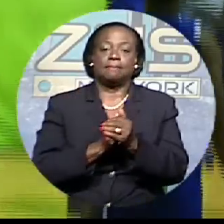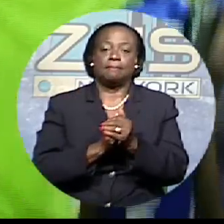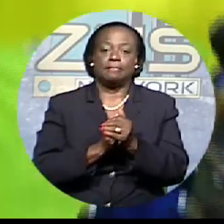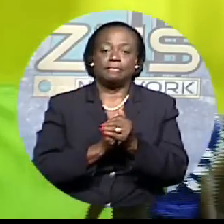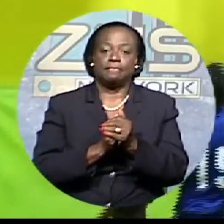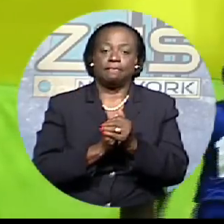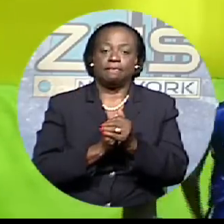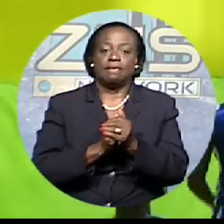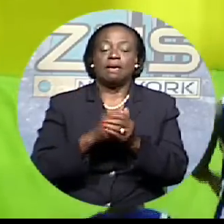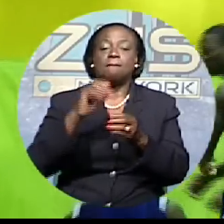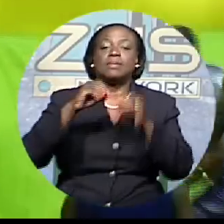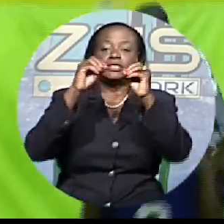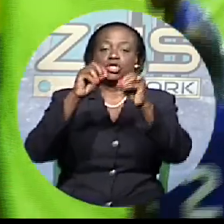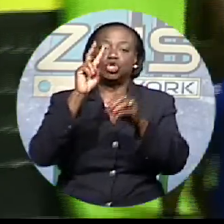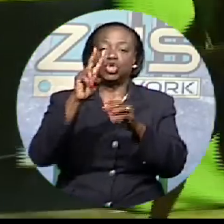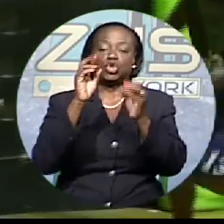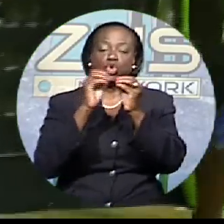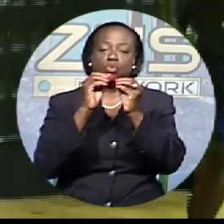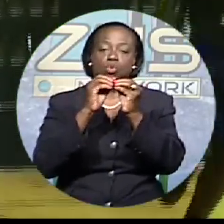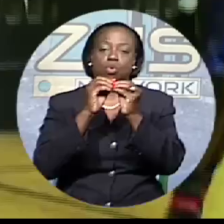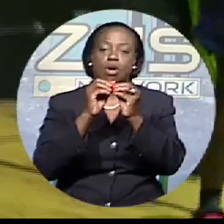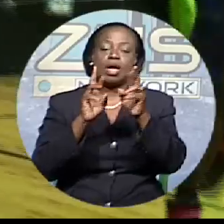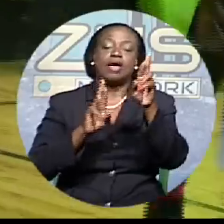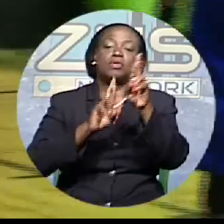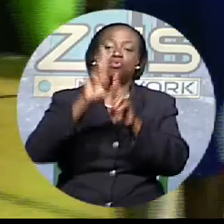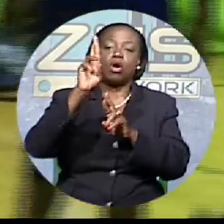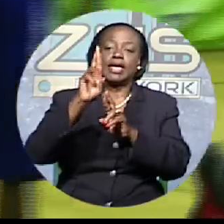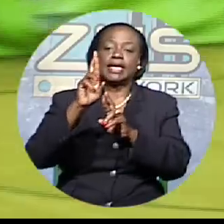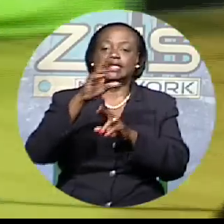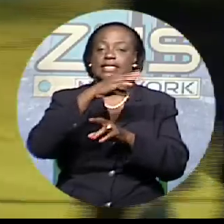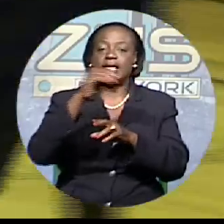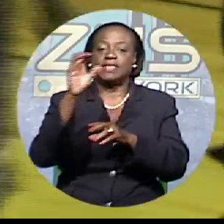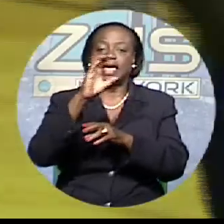well. Knowles puts in two more, and the Rockets hold off the Caribs